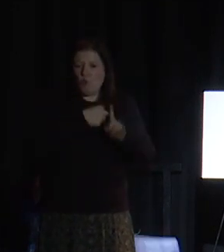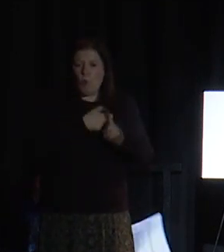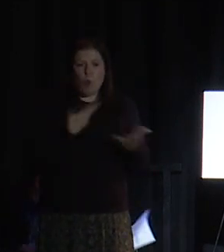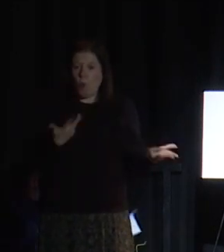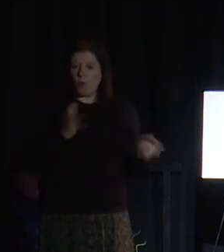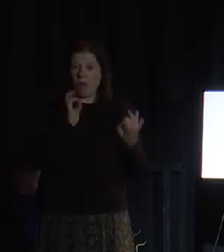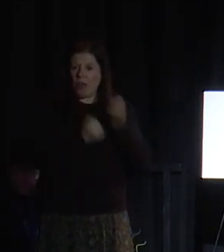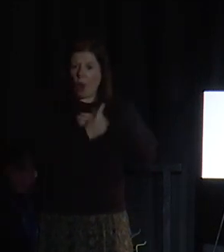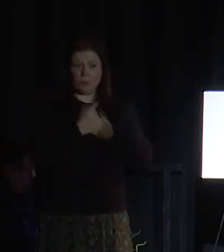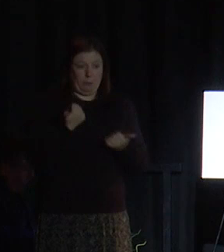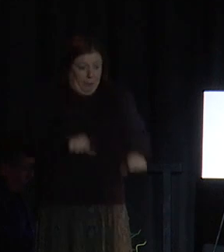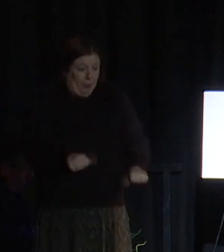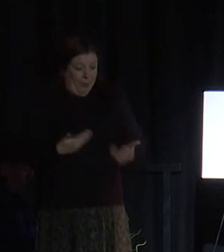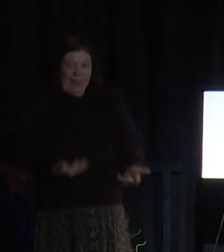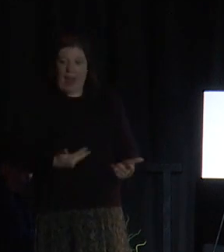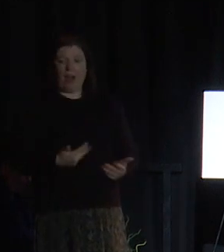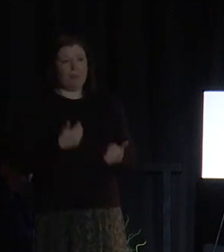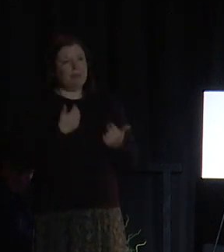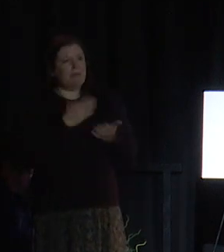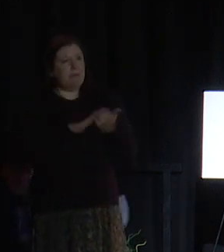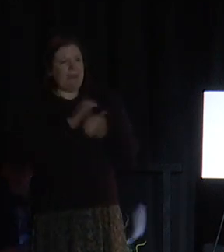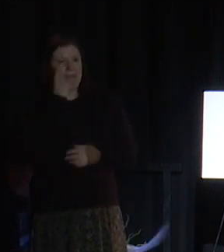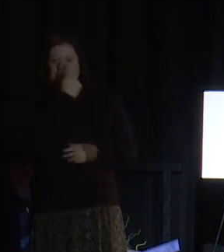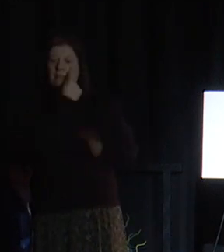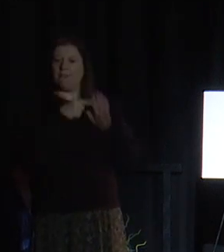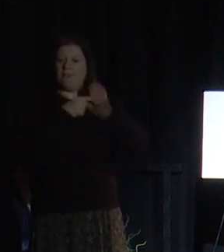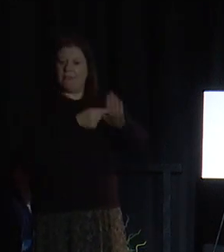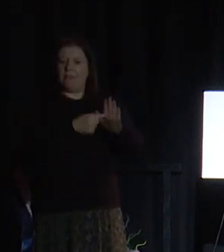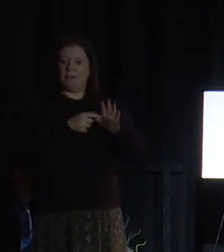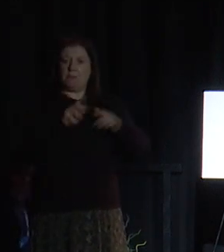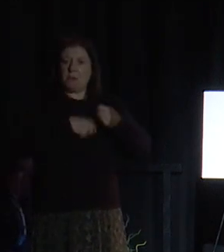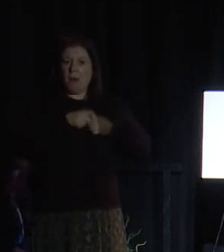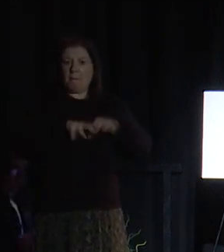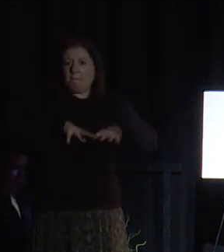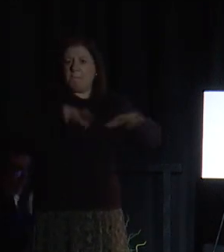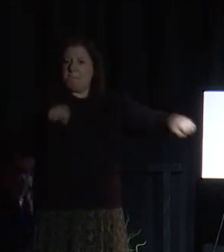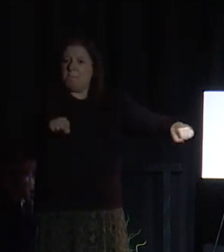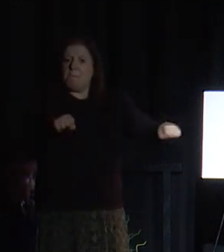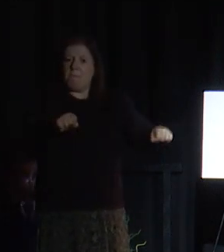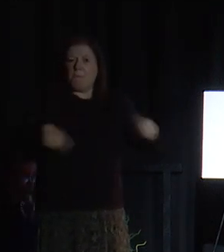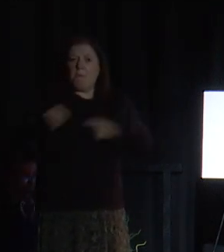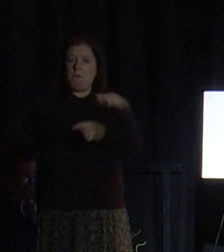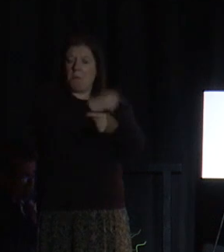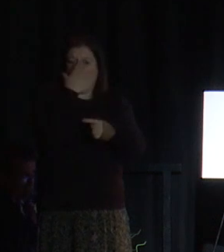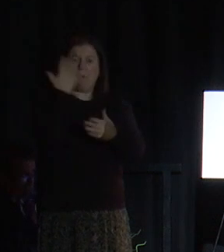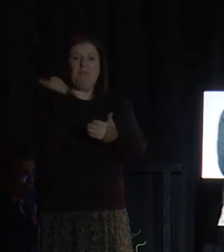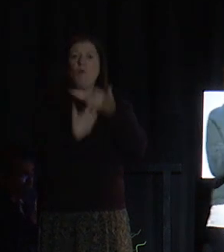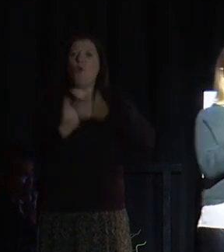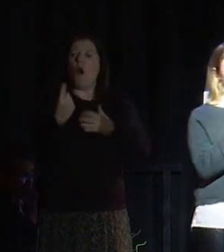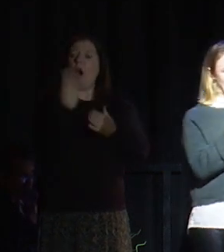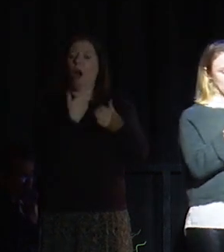this before, which I think is a great example of how it really did outreach to so many groups of people who wouldn't normally interact with the